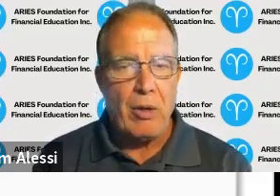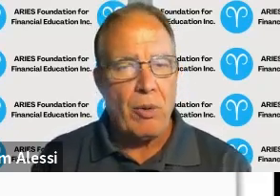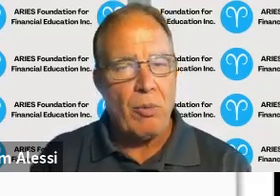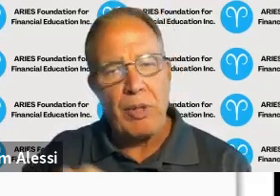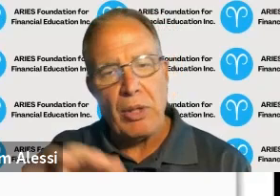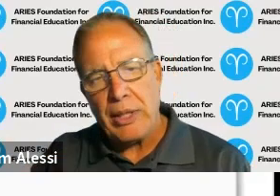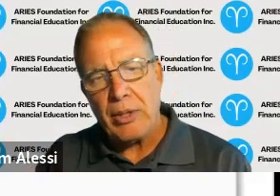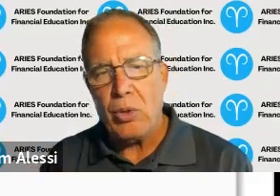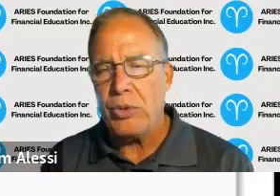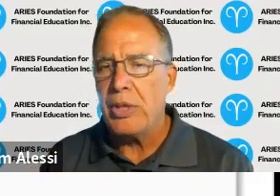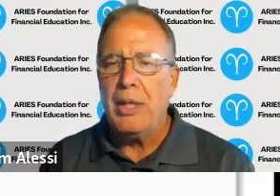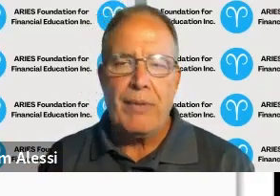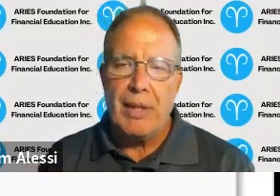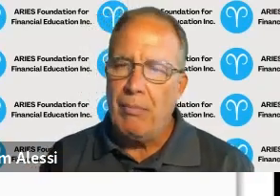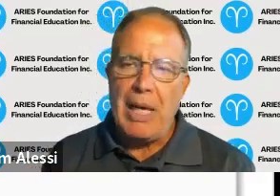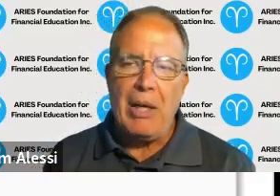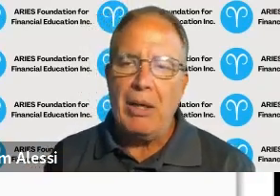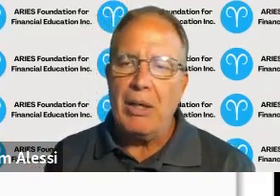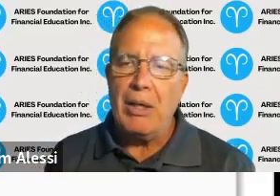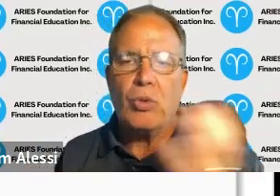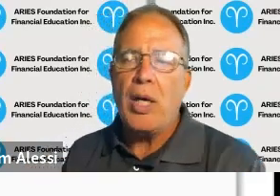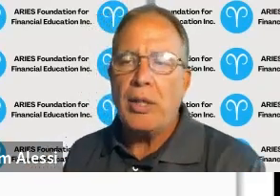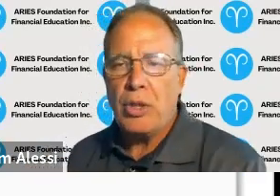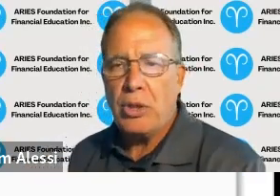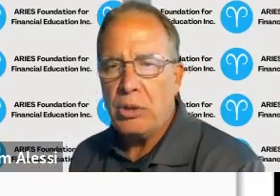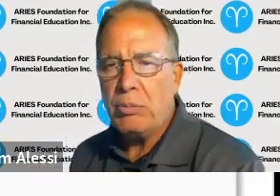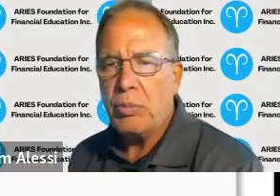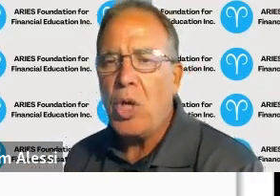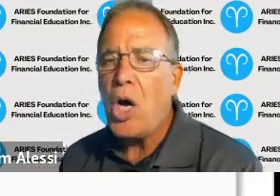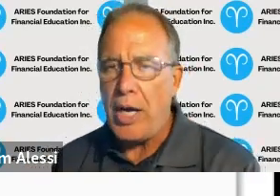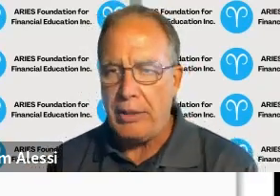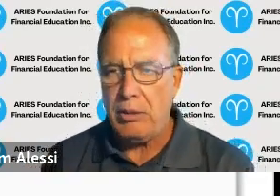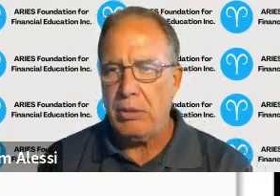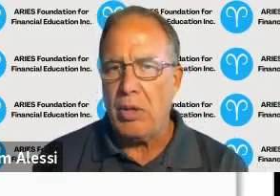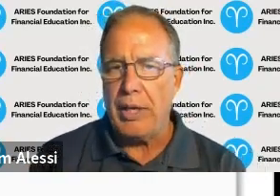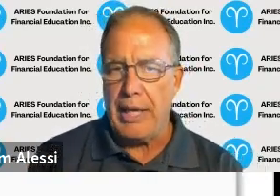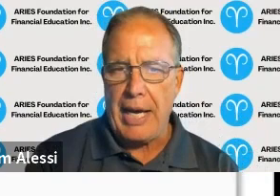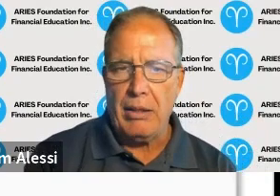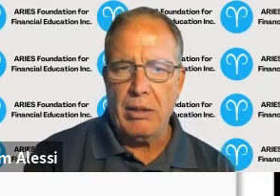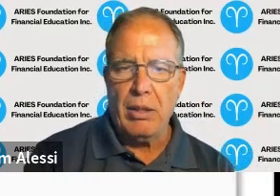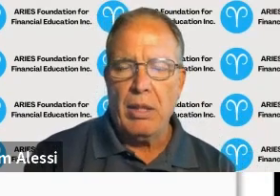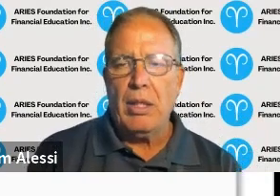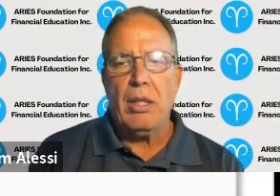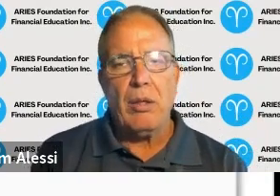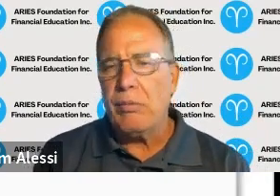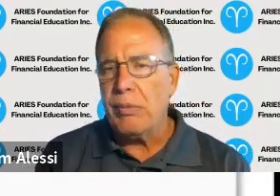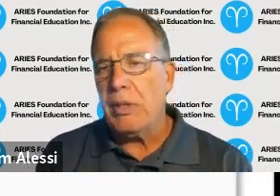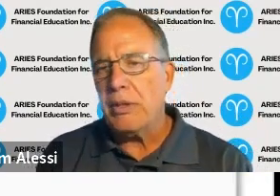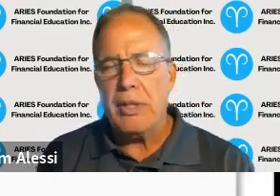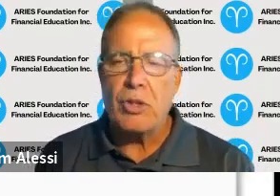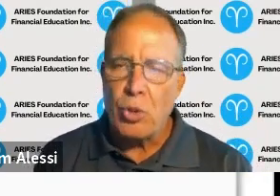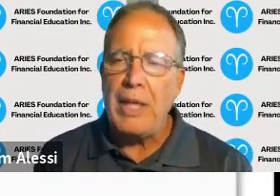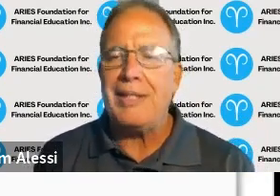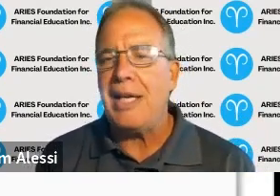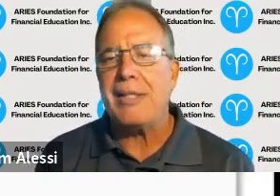You know, and when we look at those, you know, long-term costs on that, you know, you